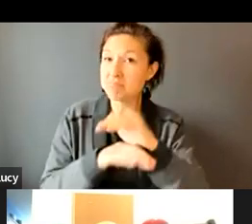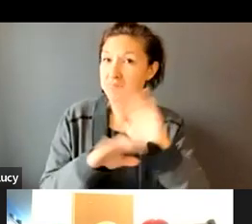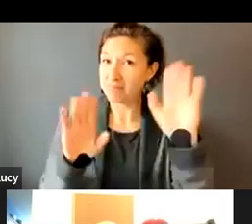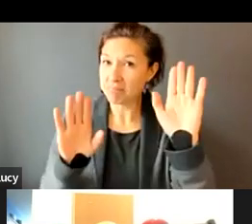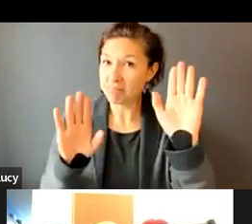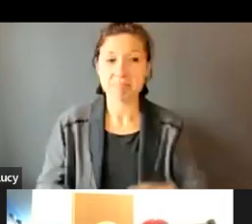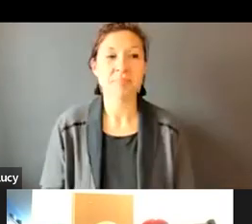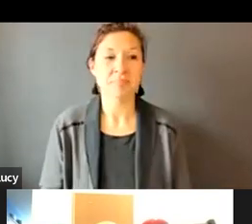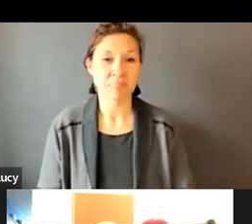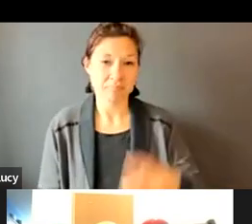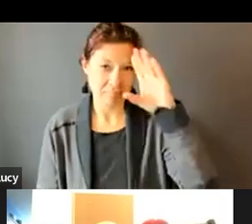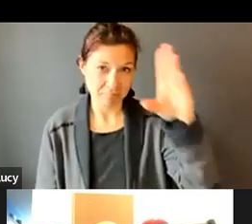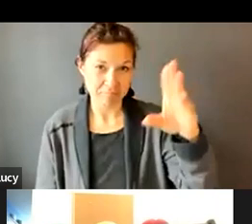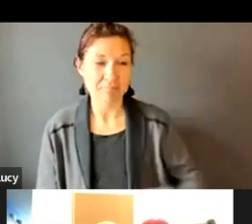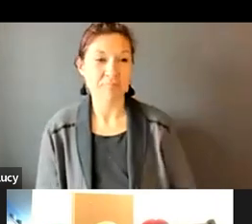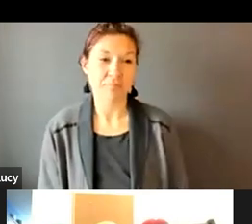yes good evening